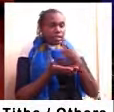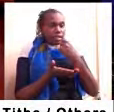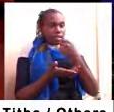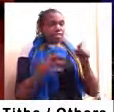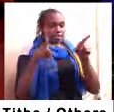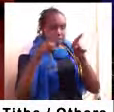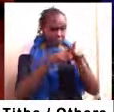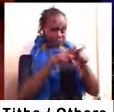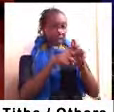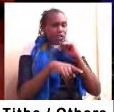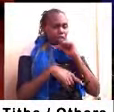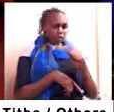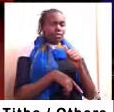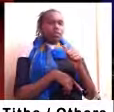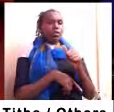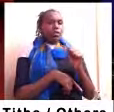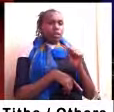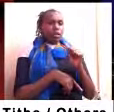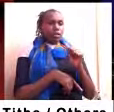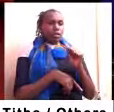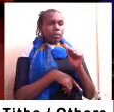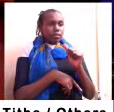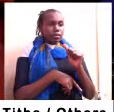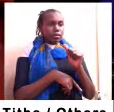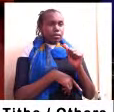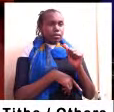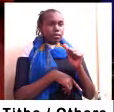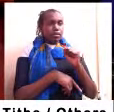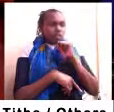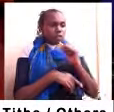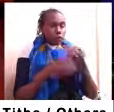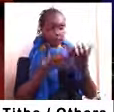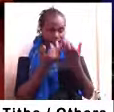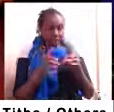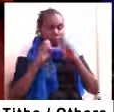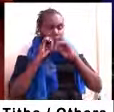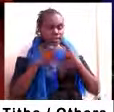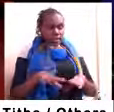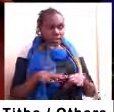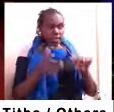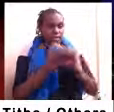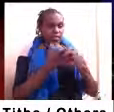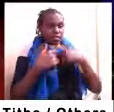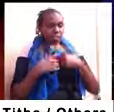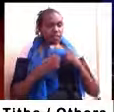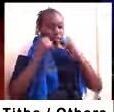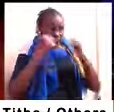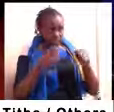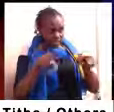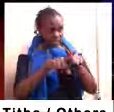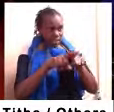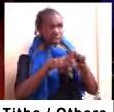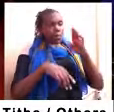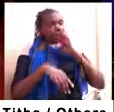not to be the one to carry the blessing, that he shall be great, and he shall always be a